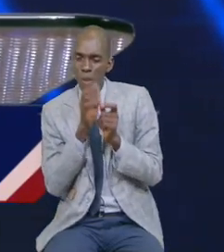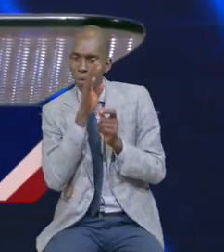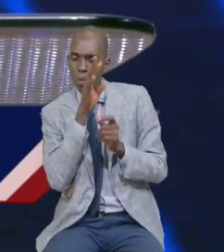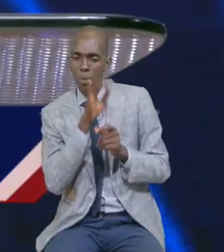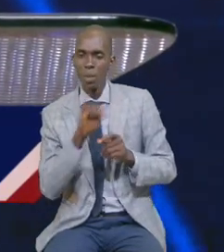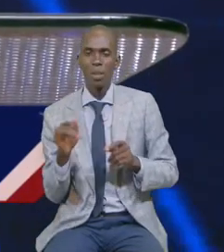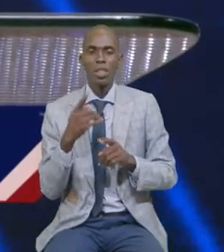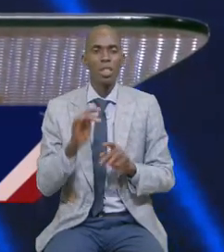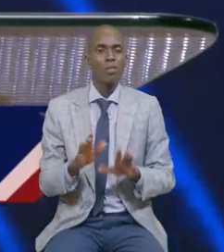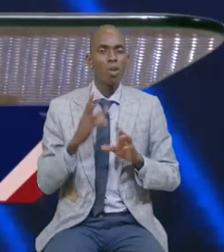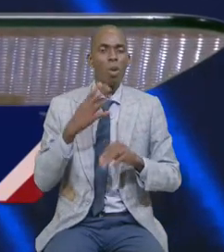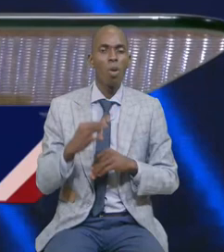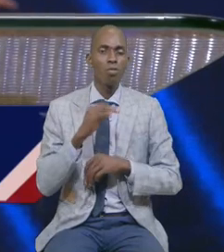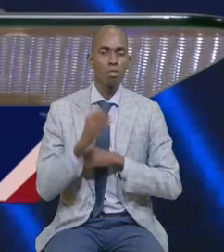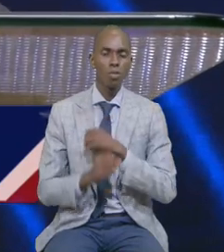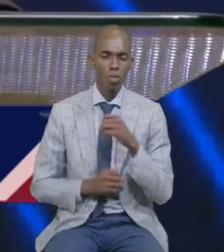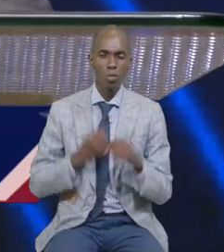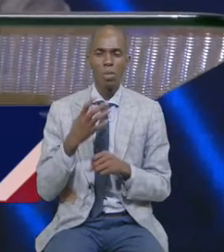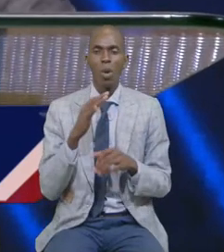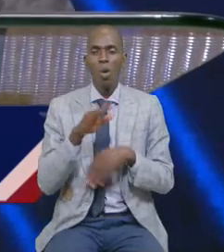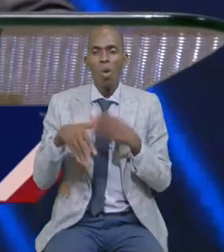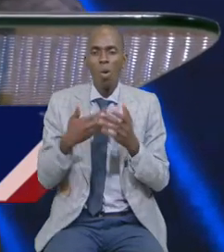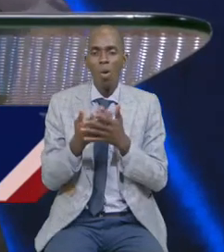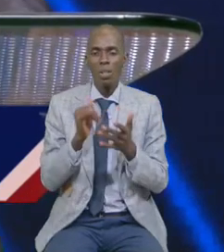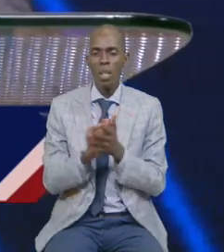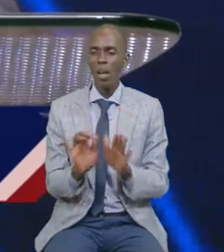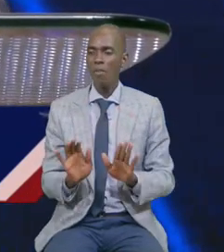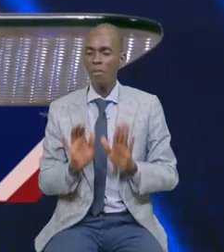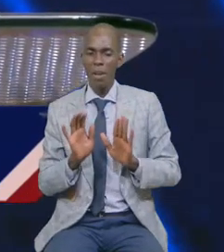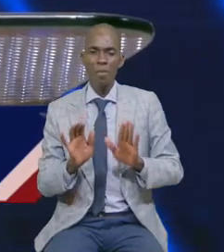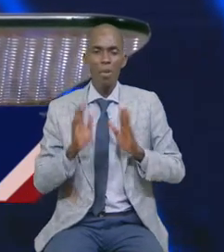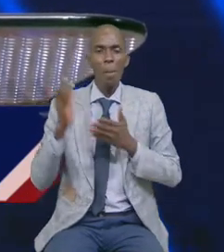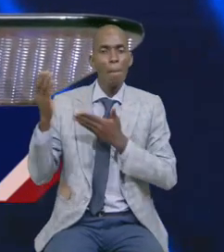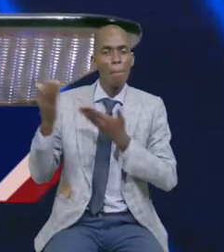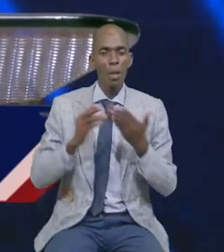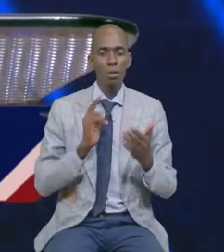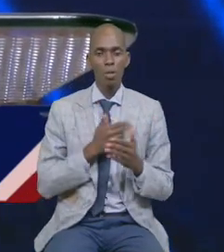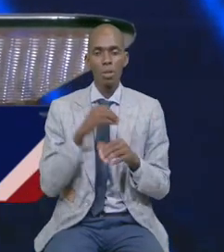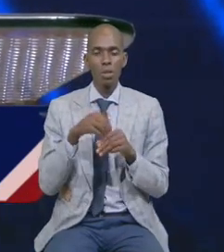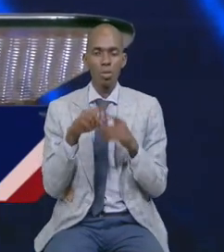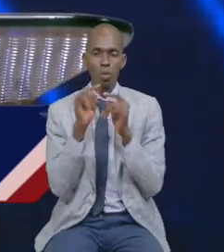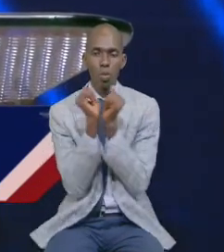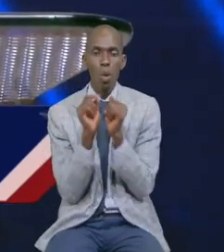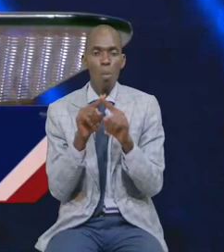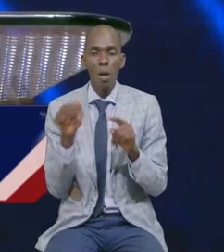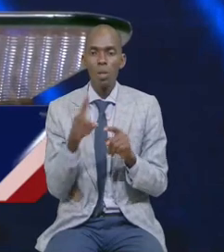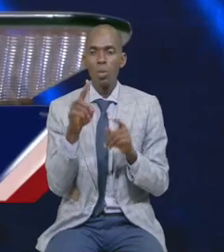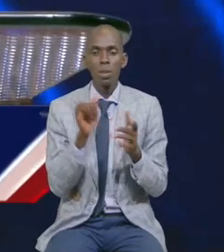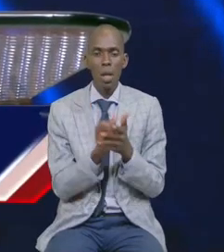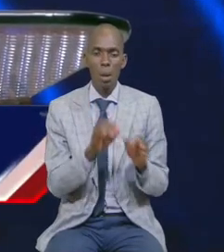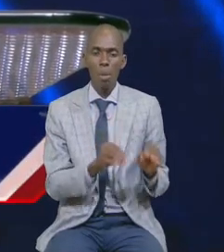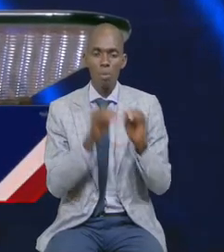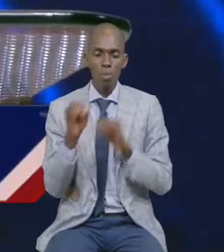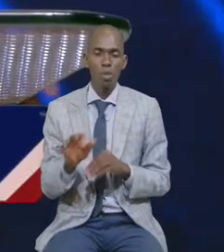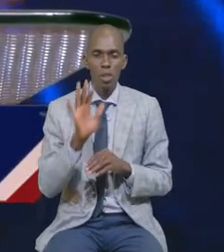All that fear brings a snare, but whoso putteth his trust in the Lord shall